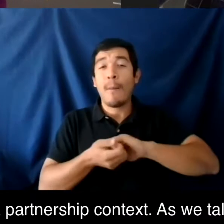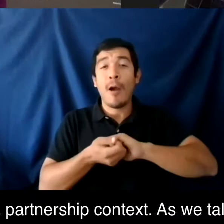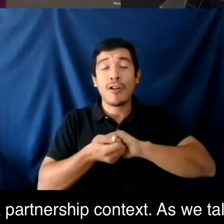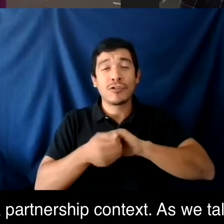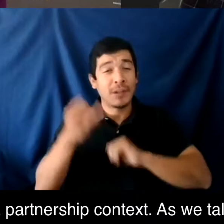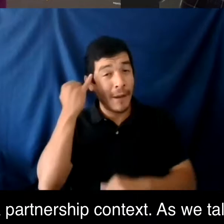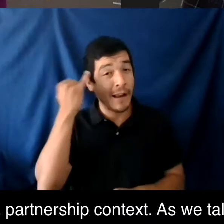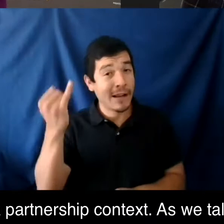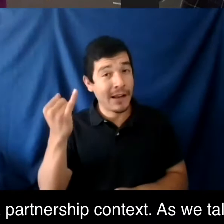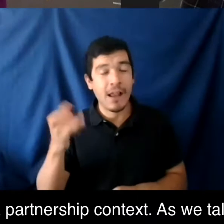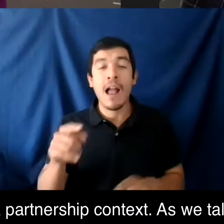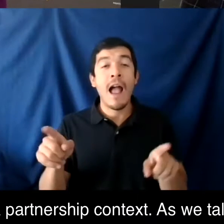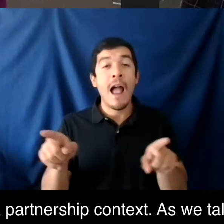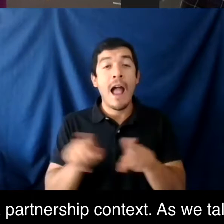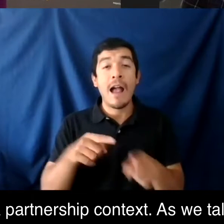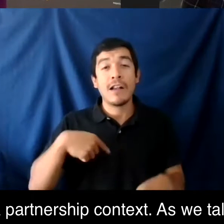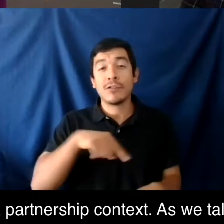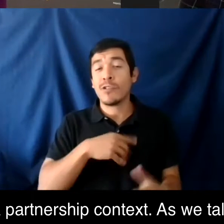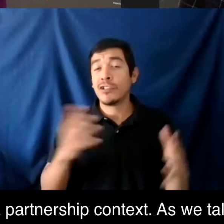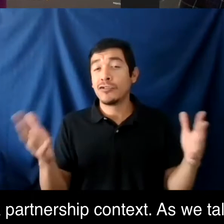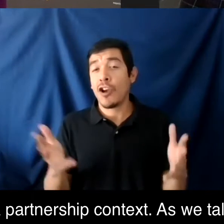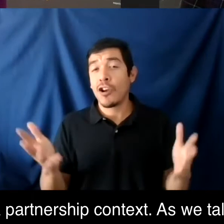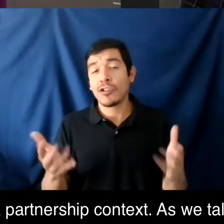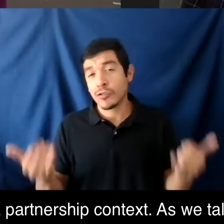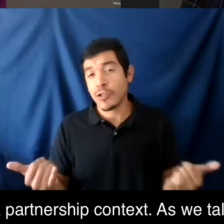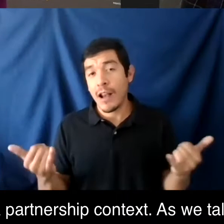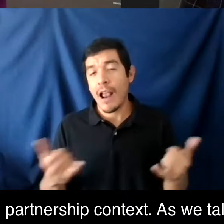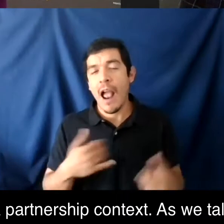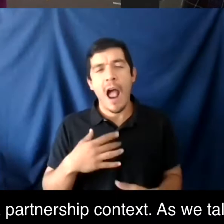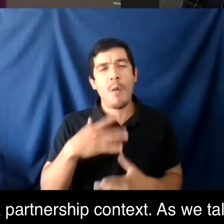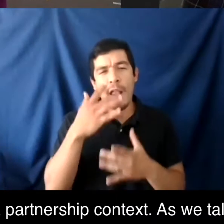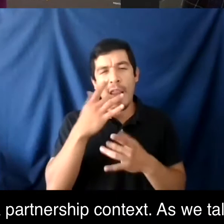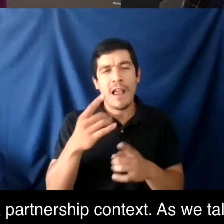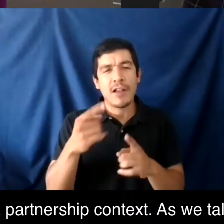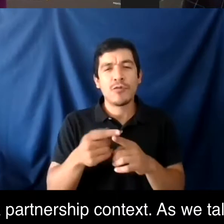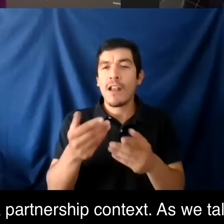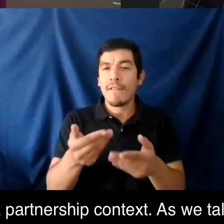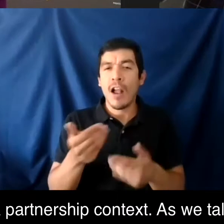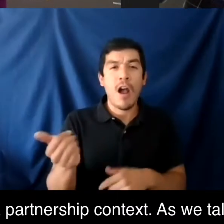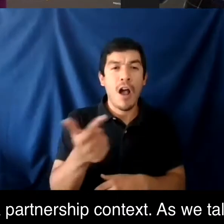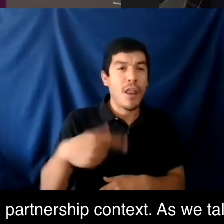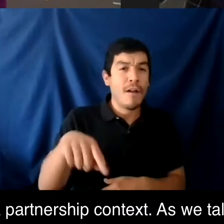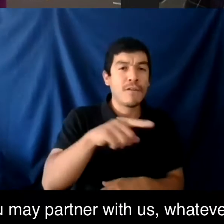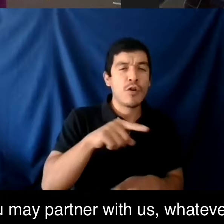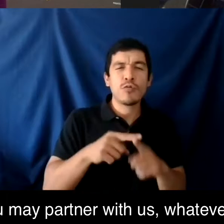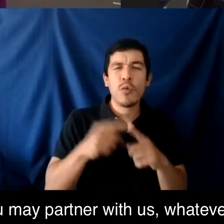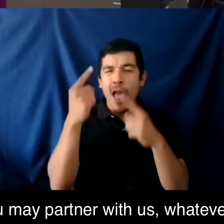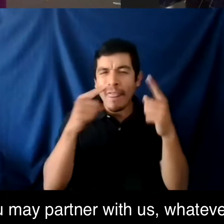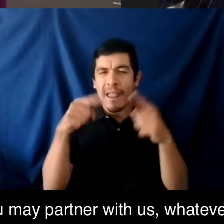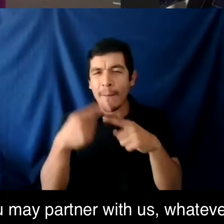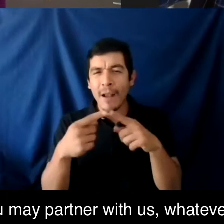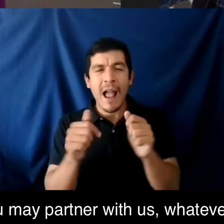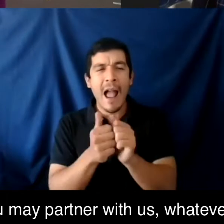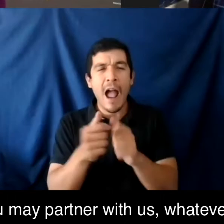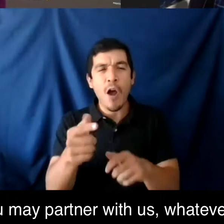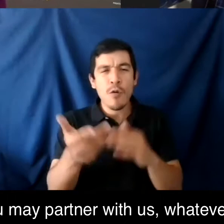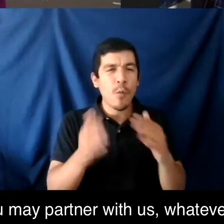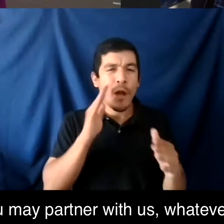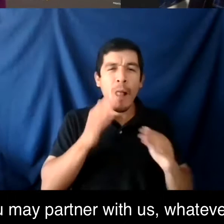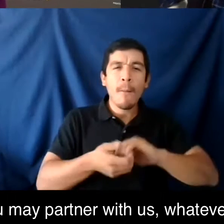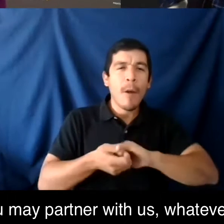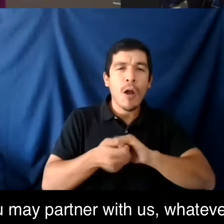context. As we talk today, I would like to invite all of you to think about how you may partner with